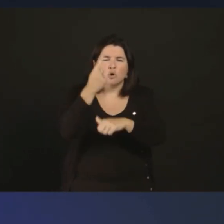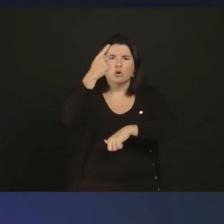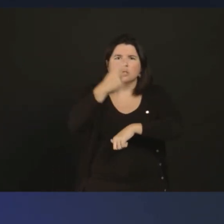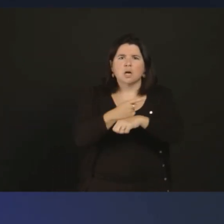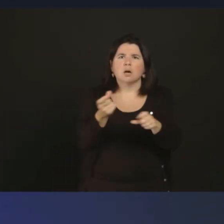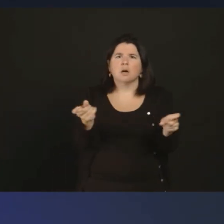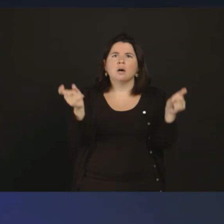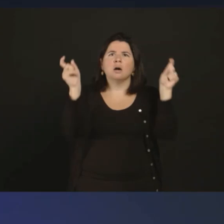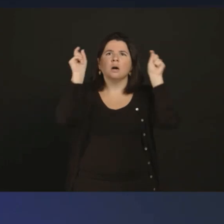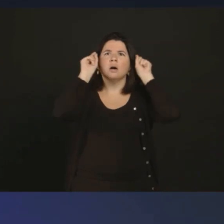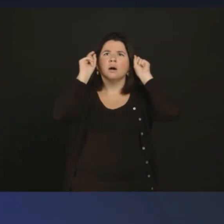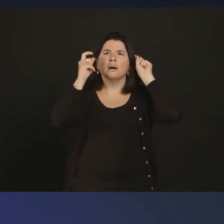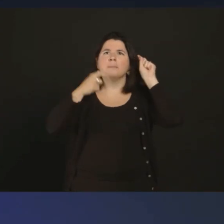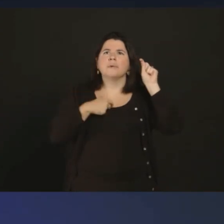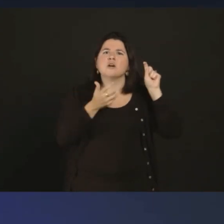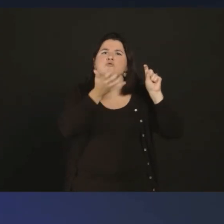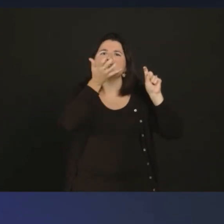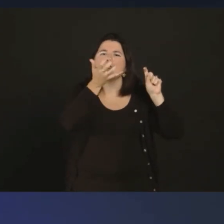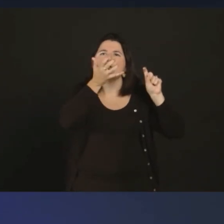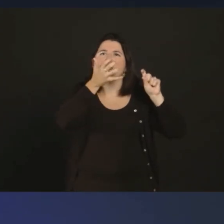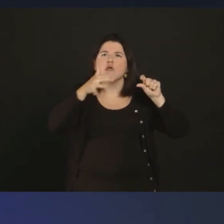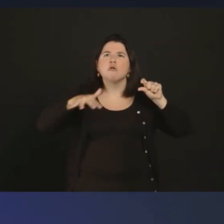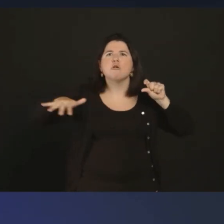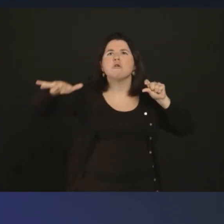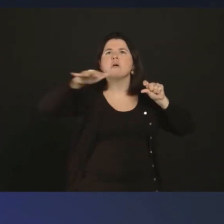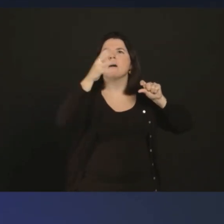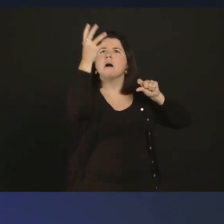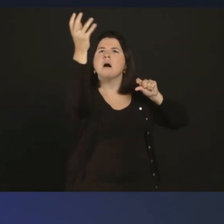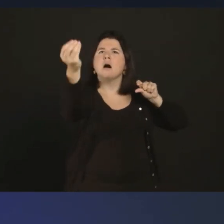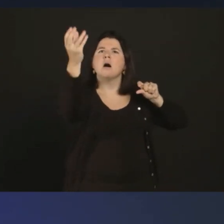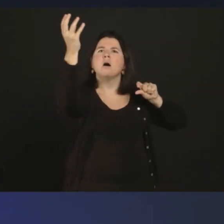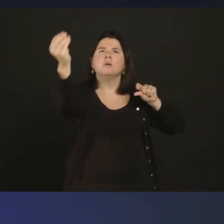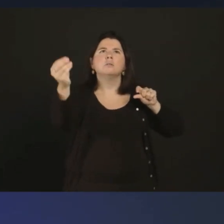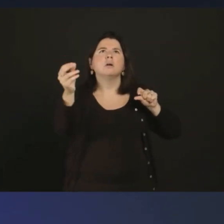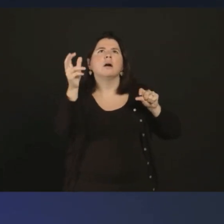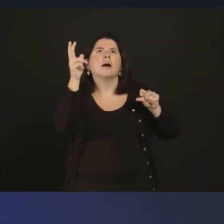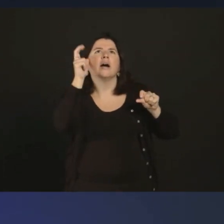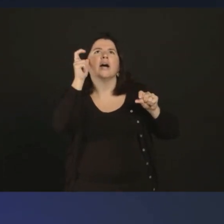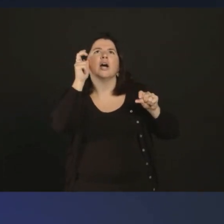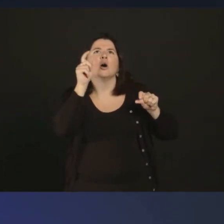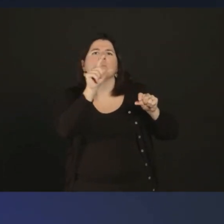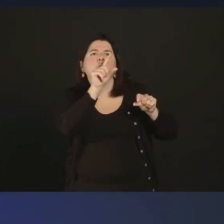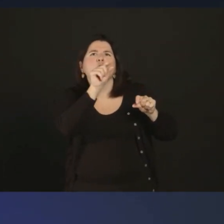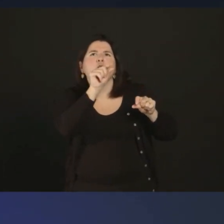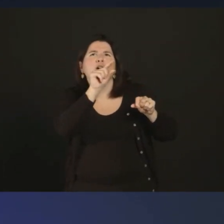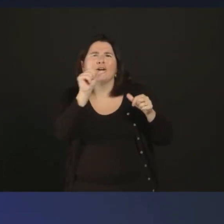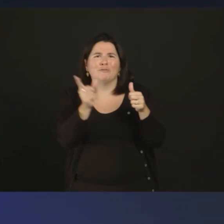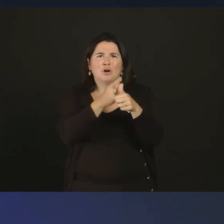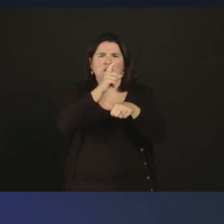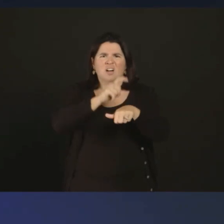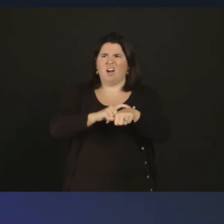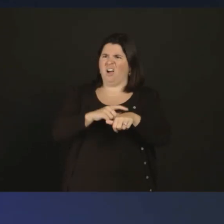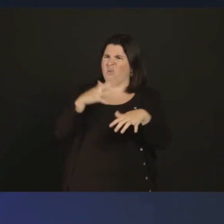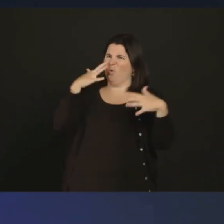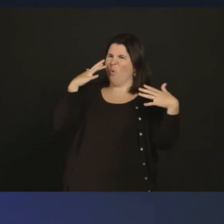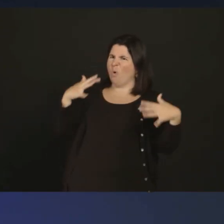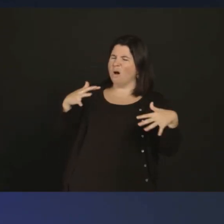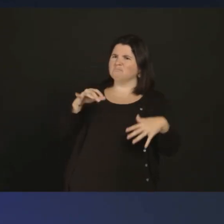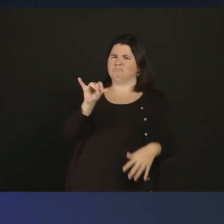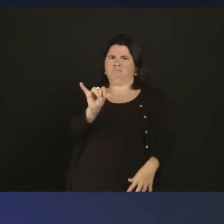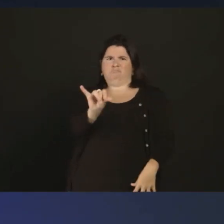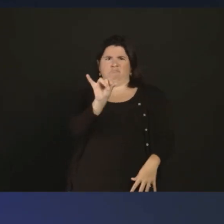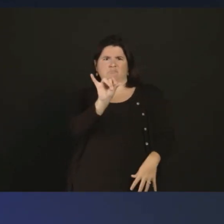in my backyard and hearing the birds for the first time, and they are noisy. A little known